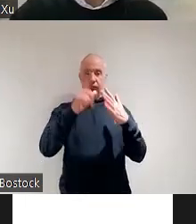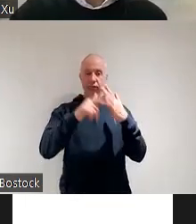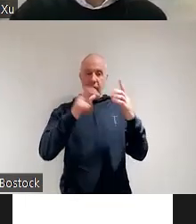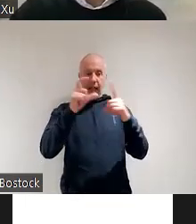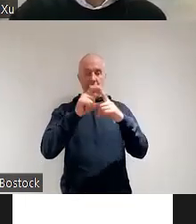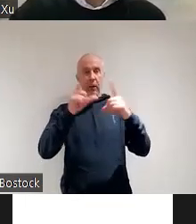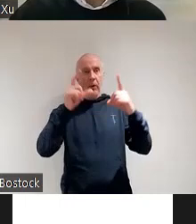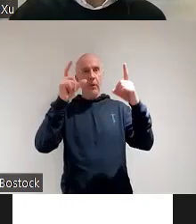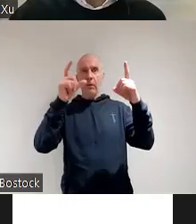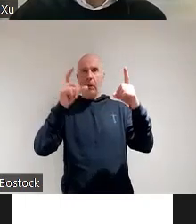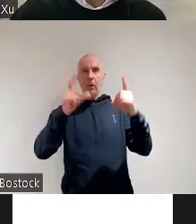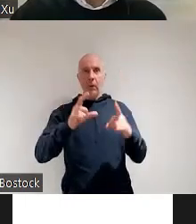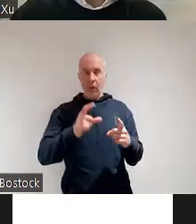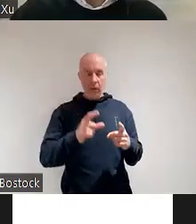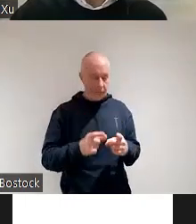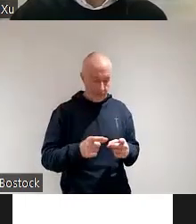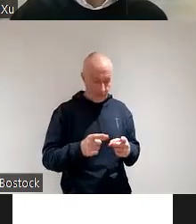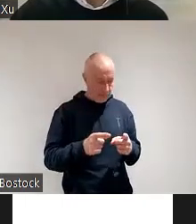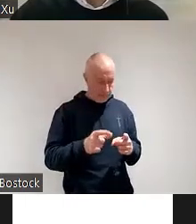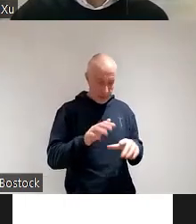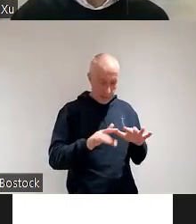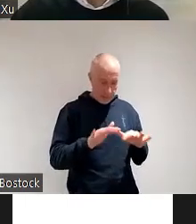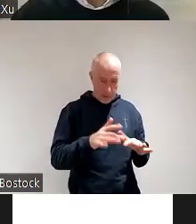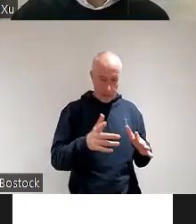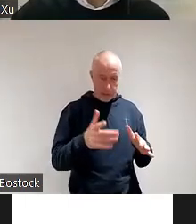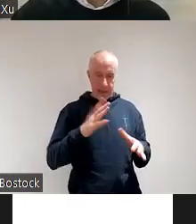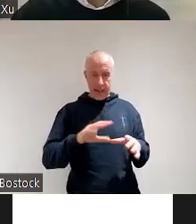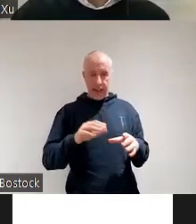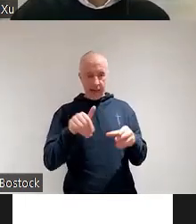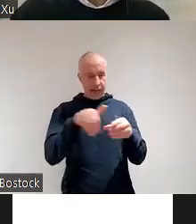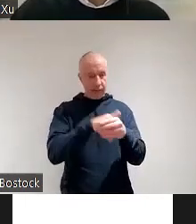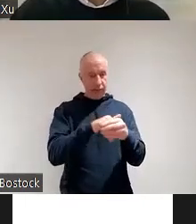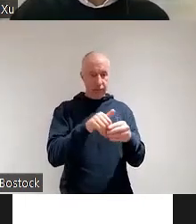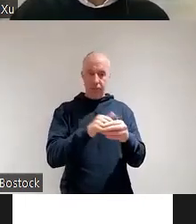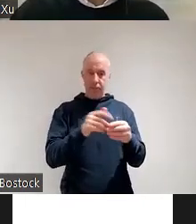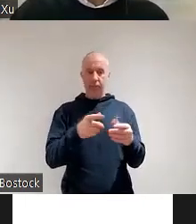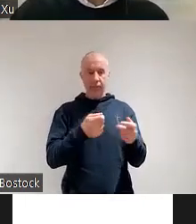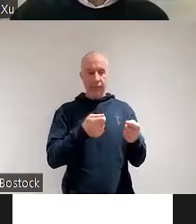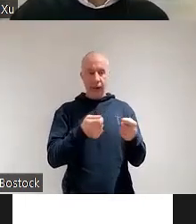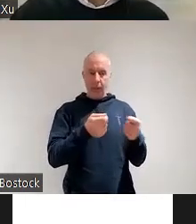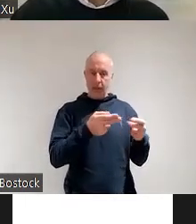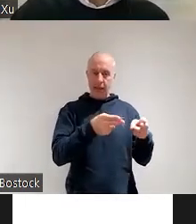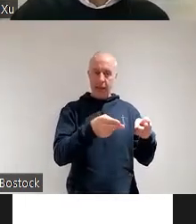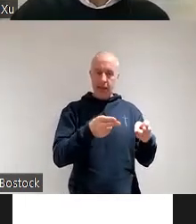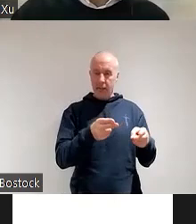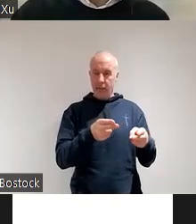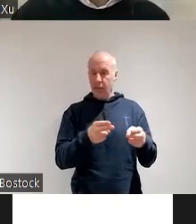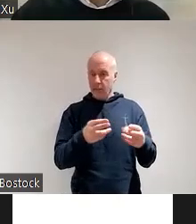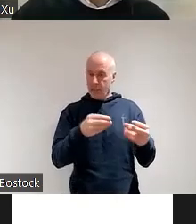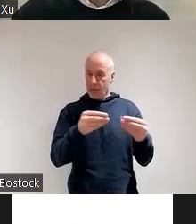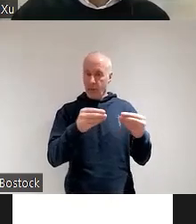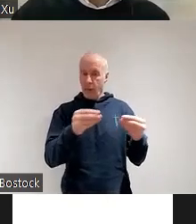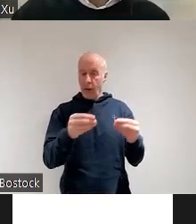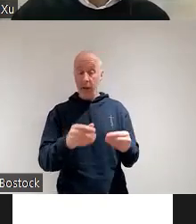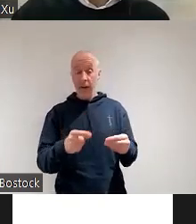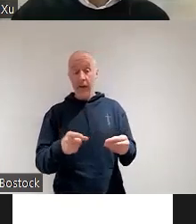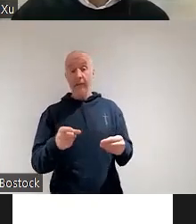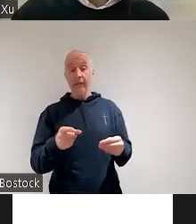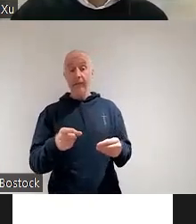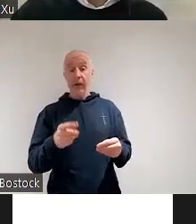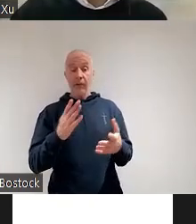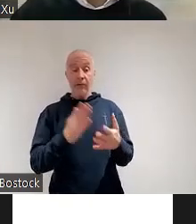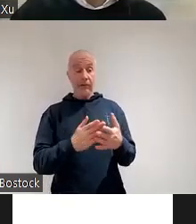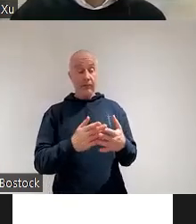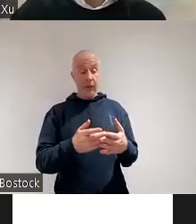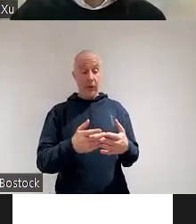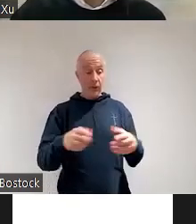actual hardware product. You need software basically everywhere. So most of the chargers nowadays, they are relatively smart. They all,